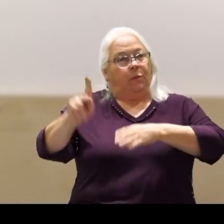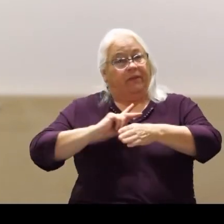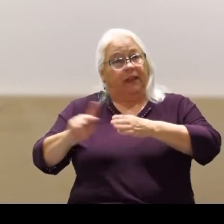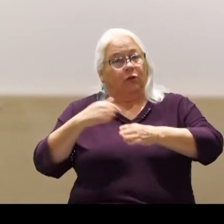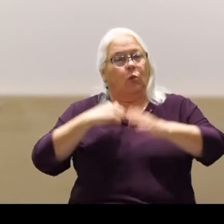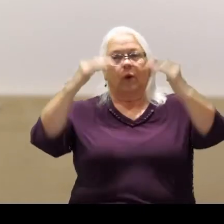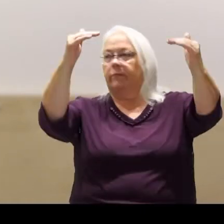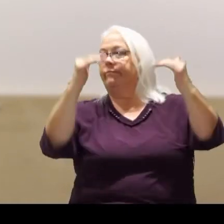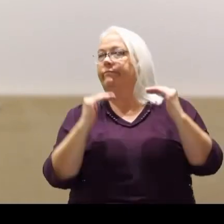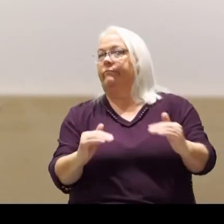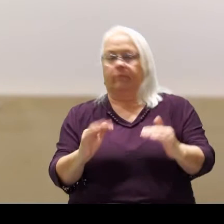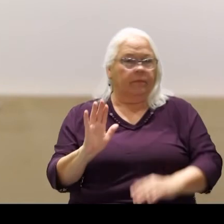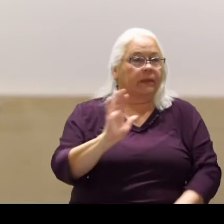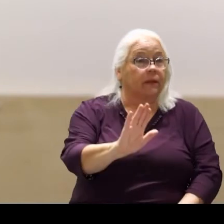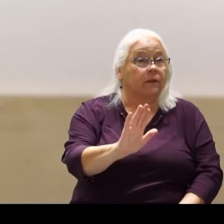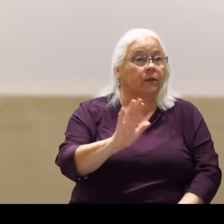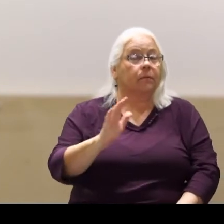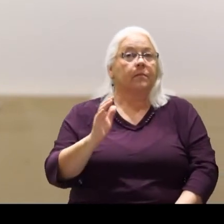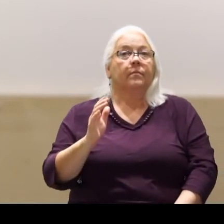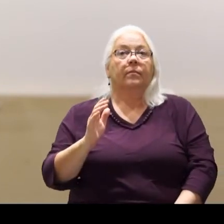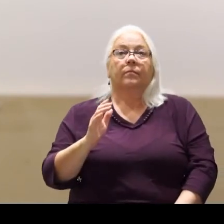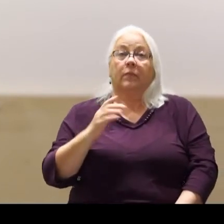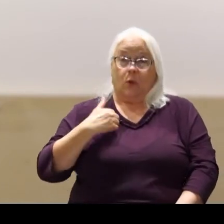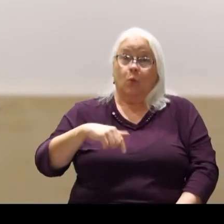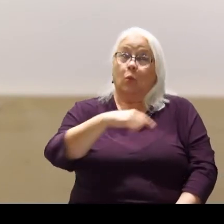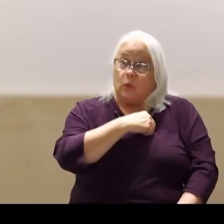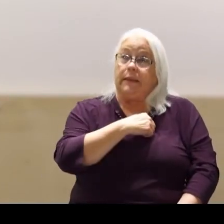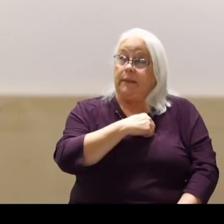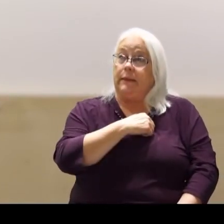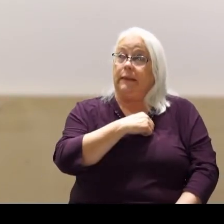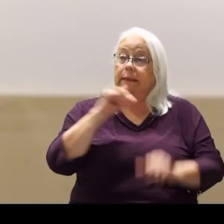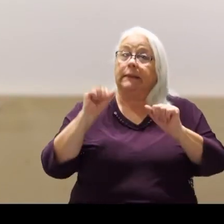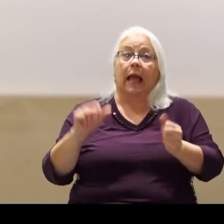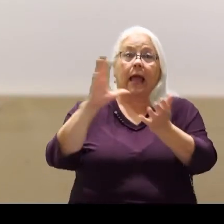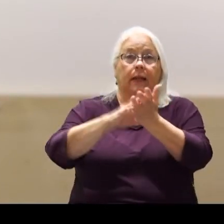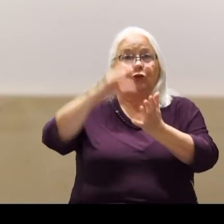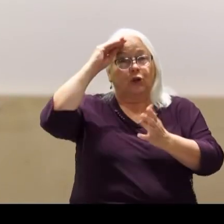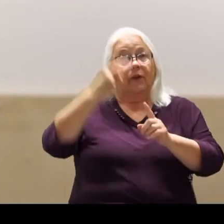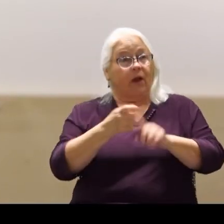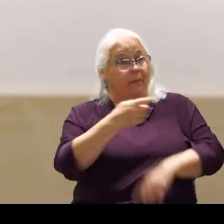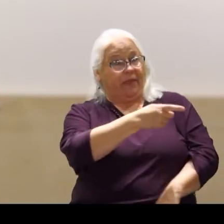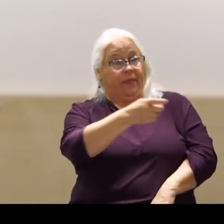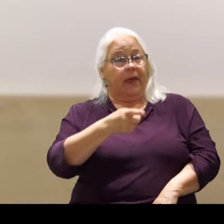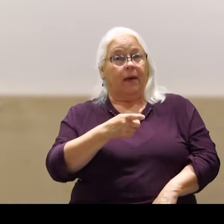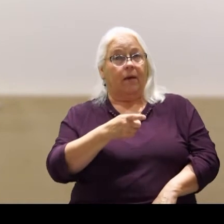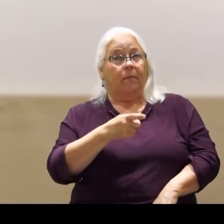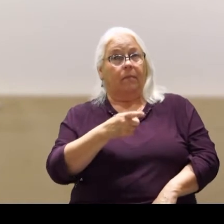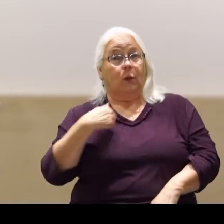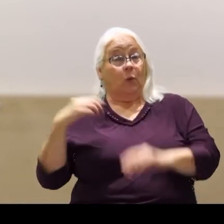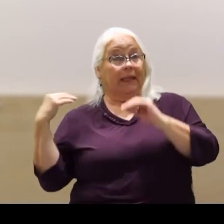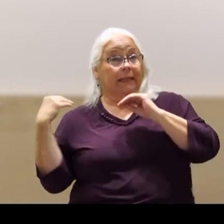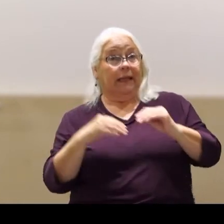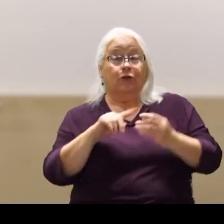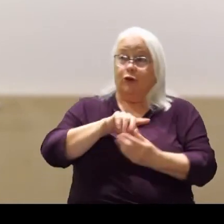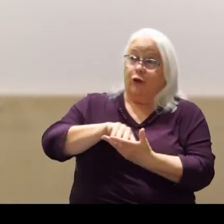how professional they can be, and we ourselves can learn just as much from